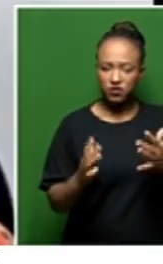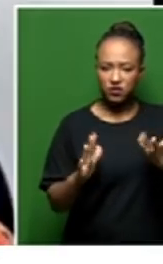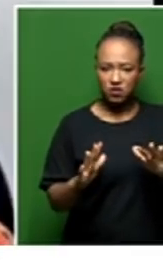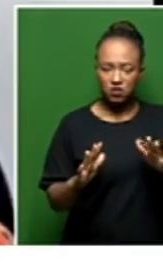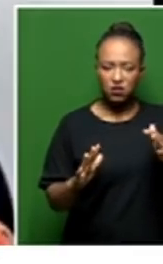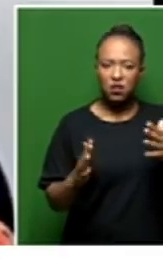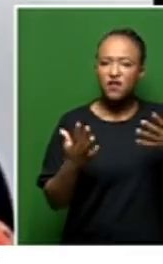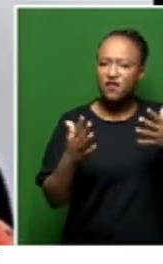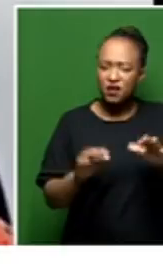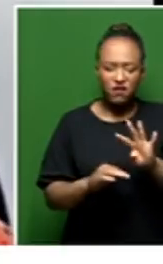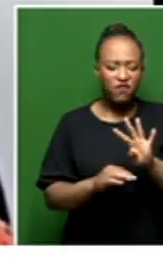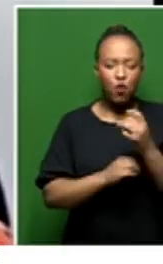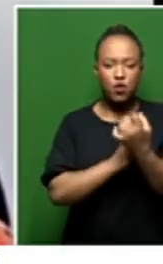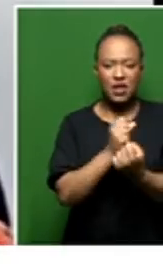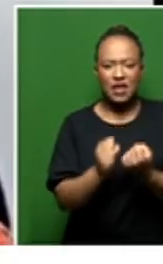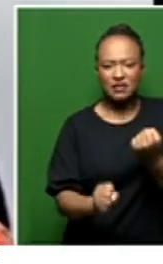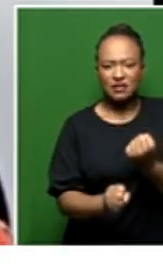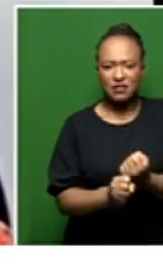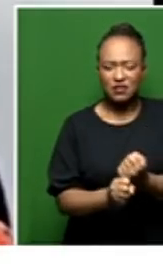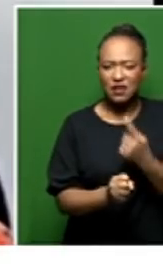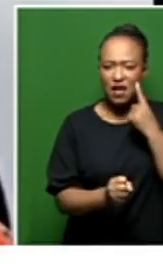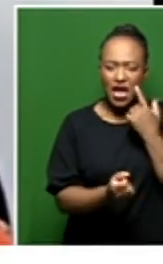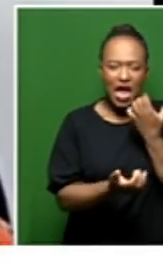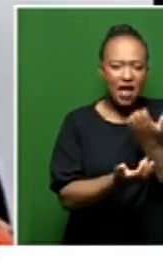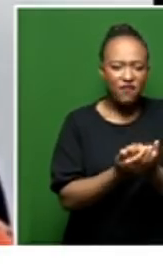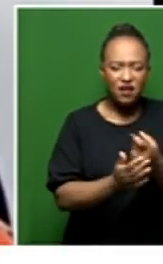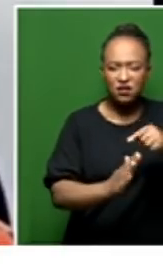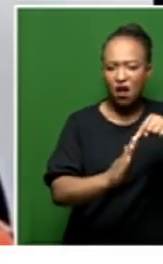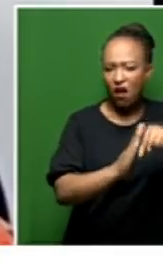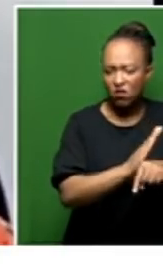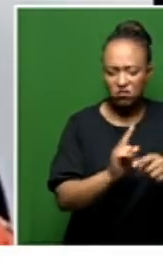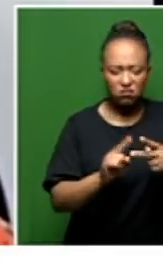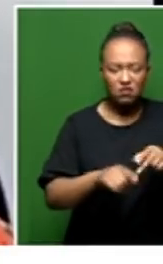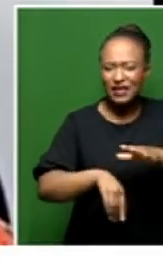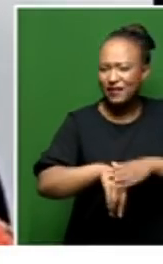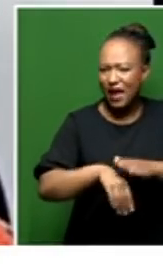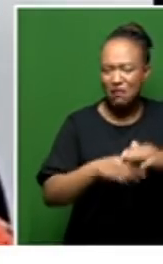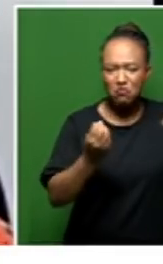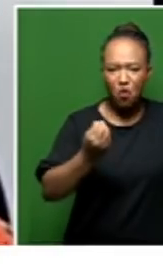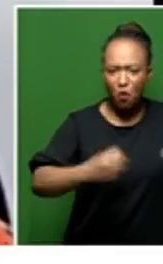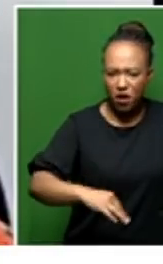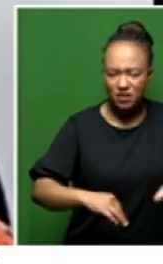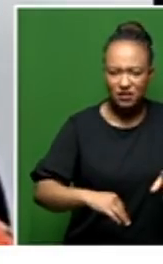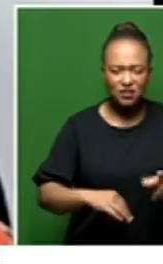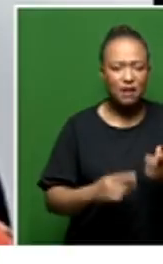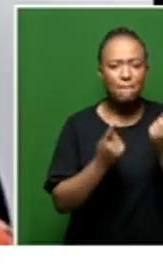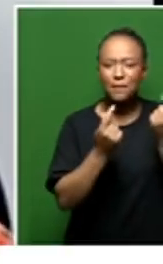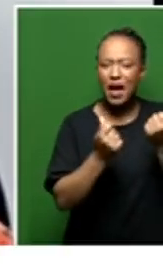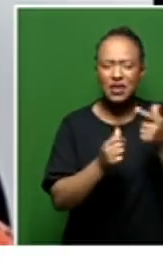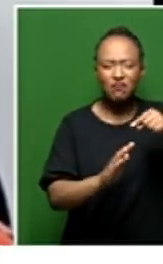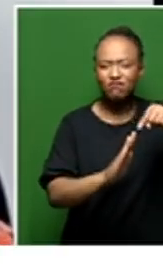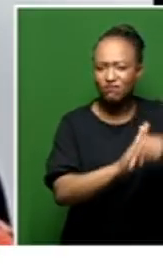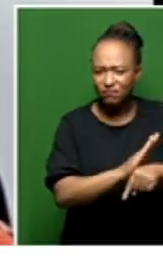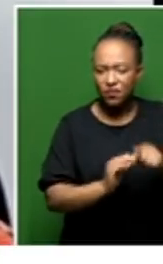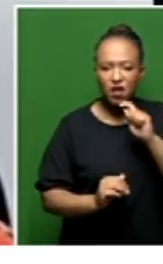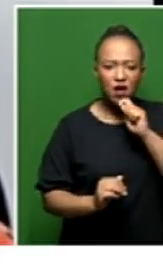it's taken us 4 years, loss of evidence, loss of time, loss of money, and of course, loss of